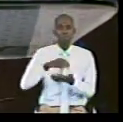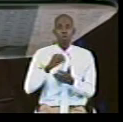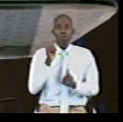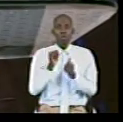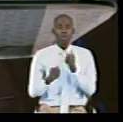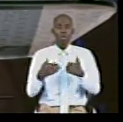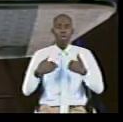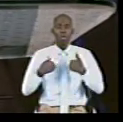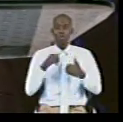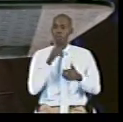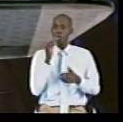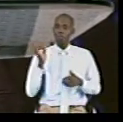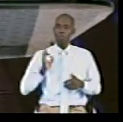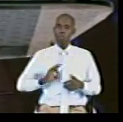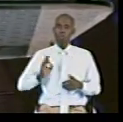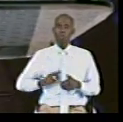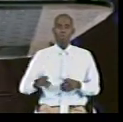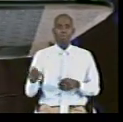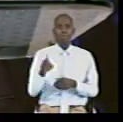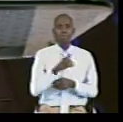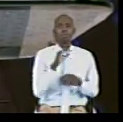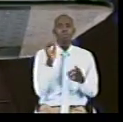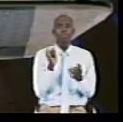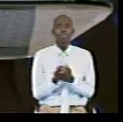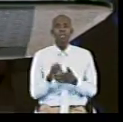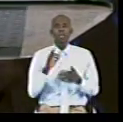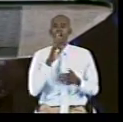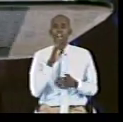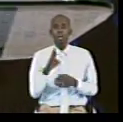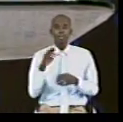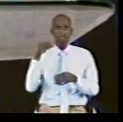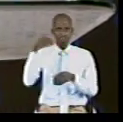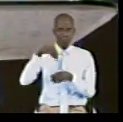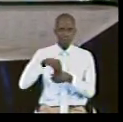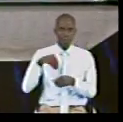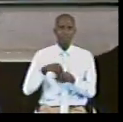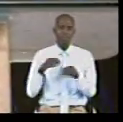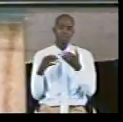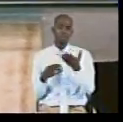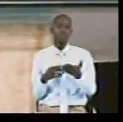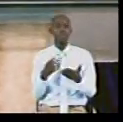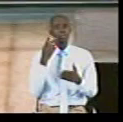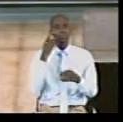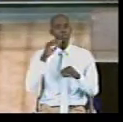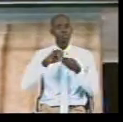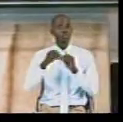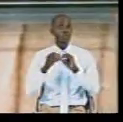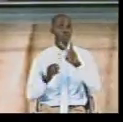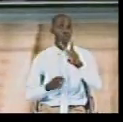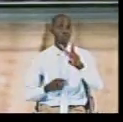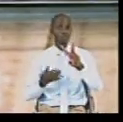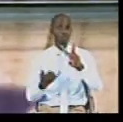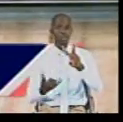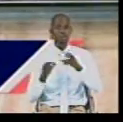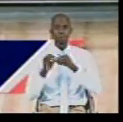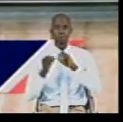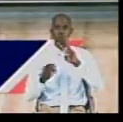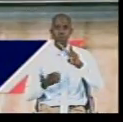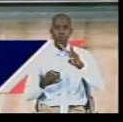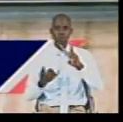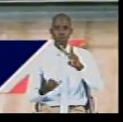profited them that have been occupied therein. Look at number two here. Number two,